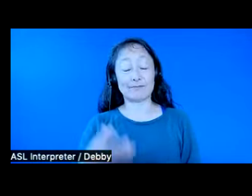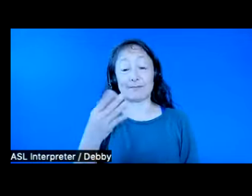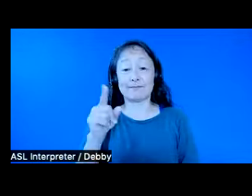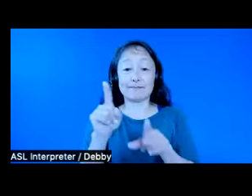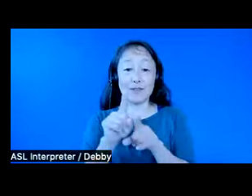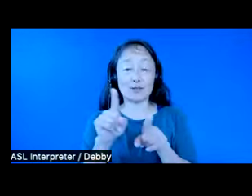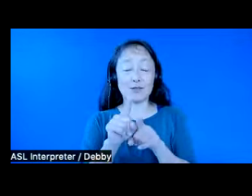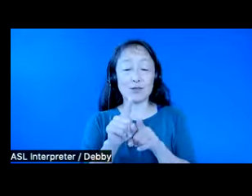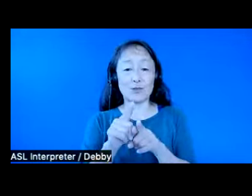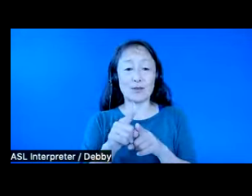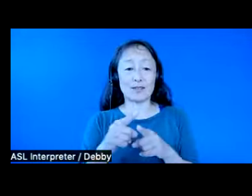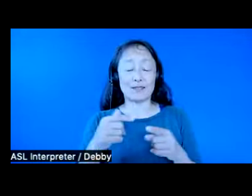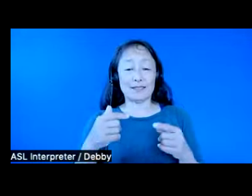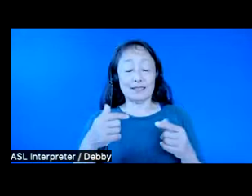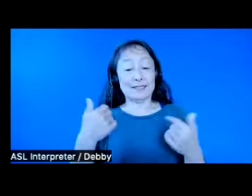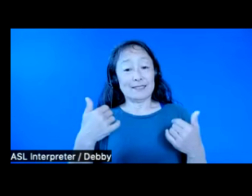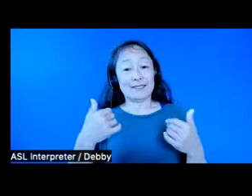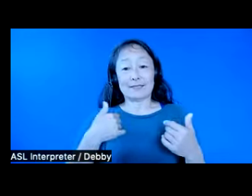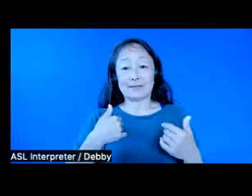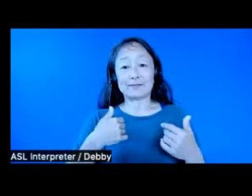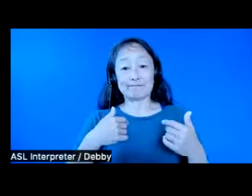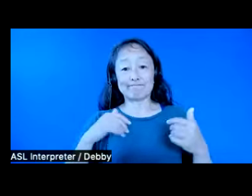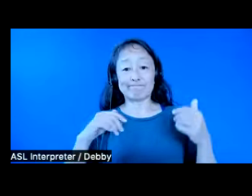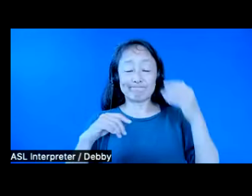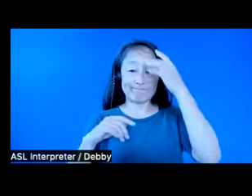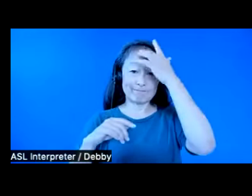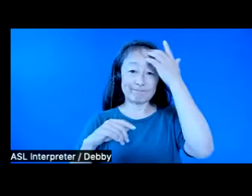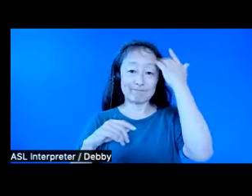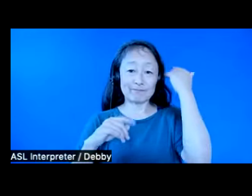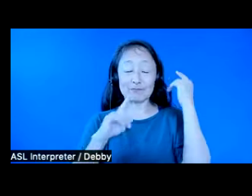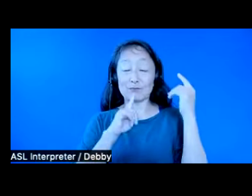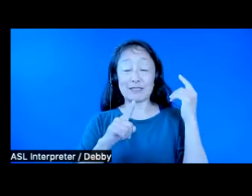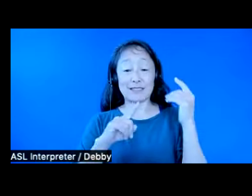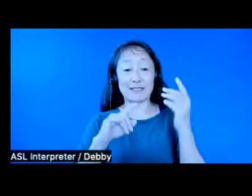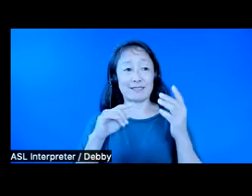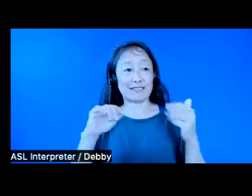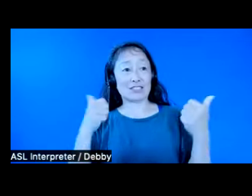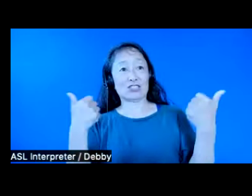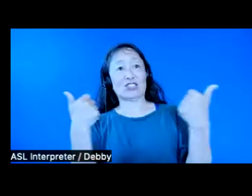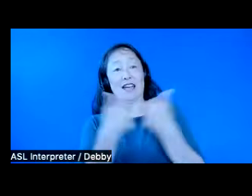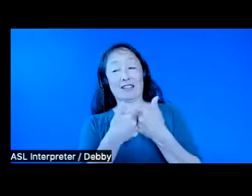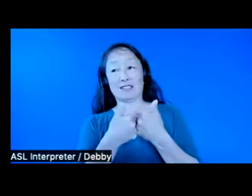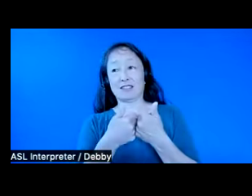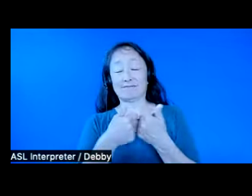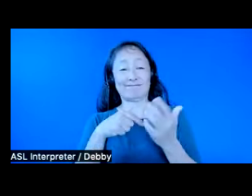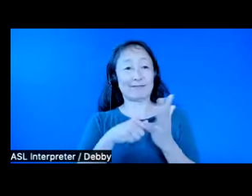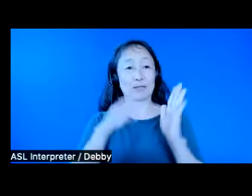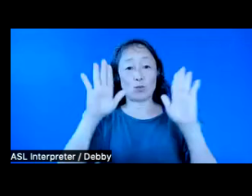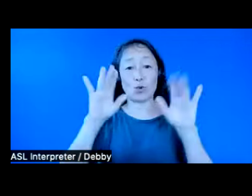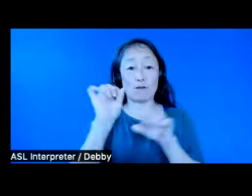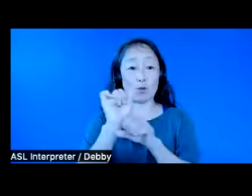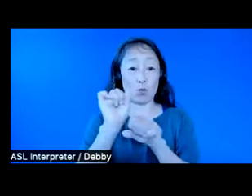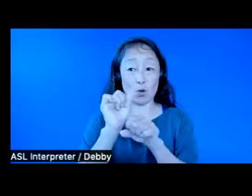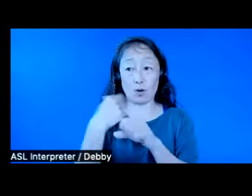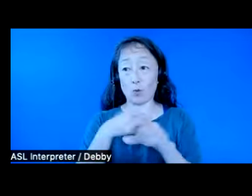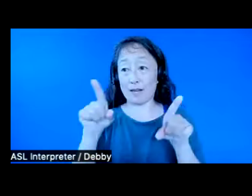difficulty and the challenge of this great work that we do as a family and as a team in this movement of ending